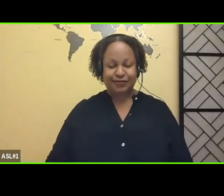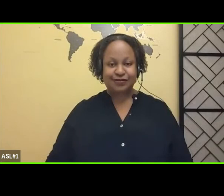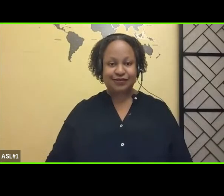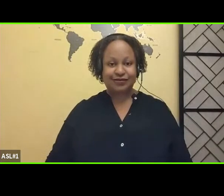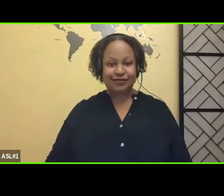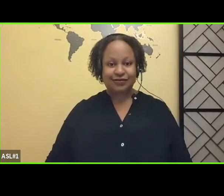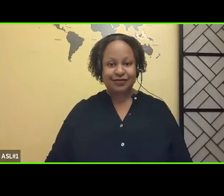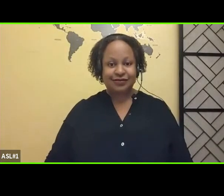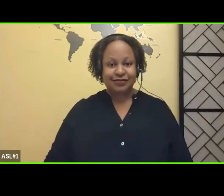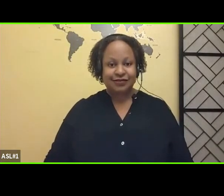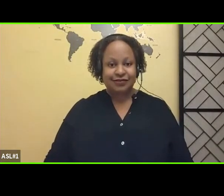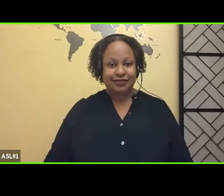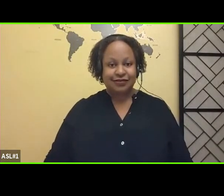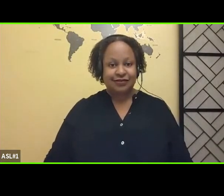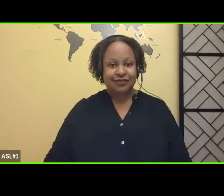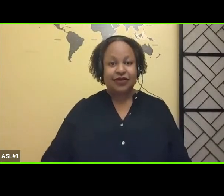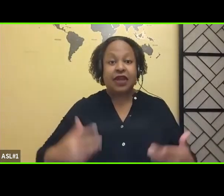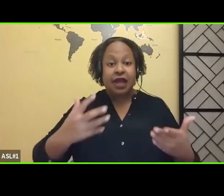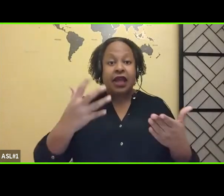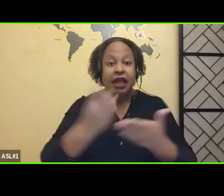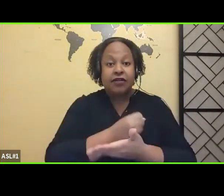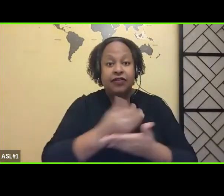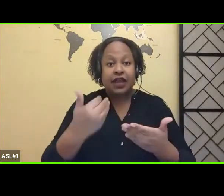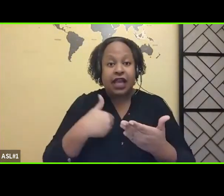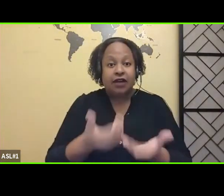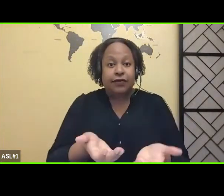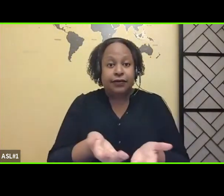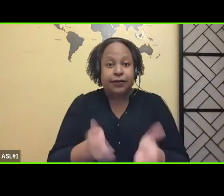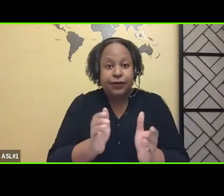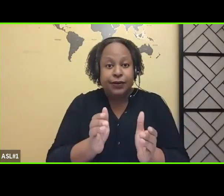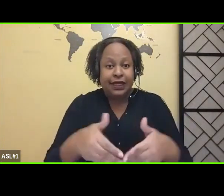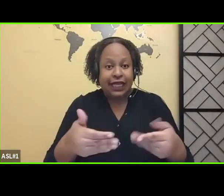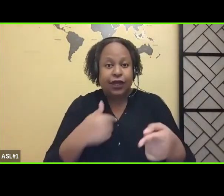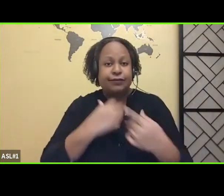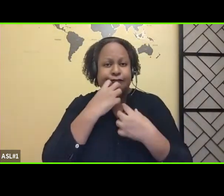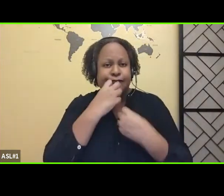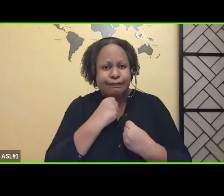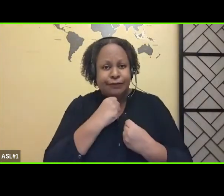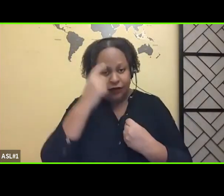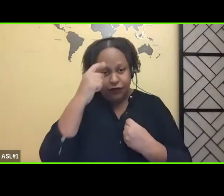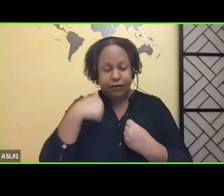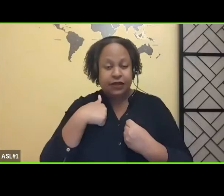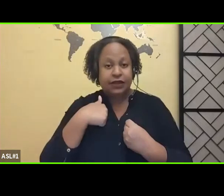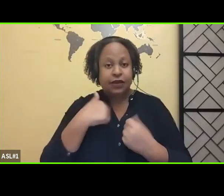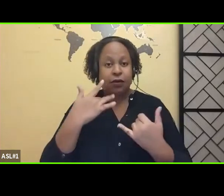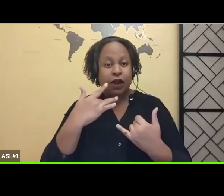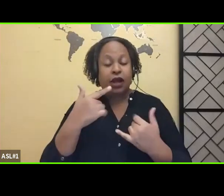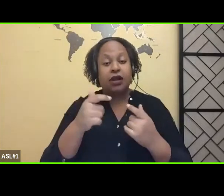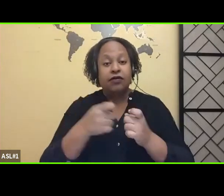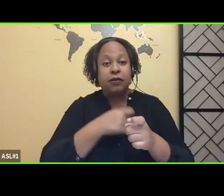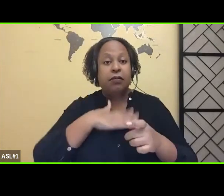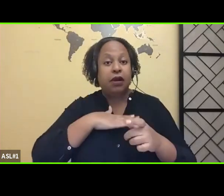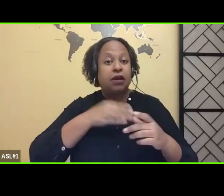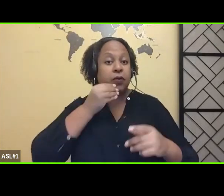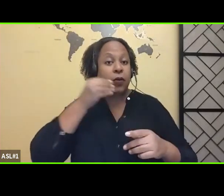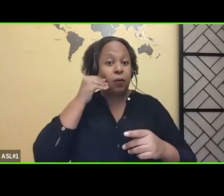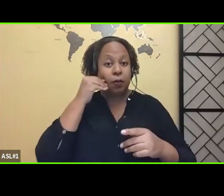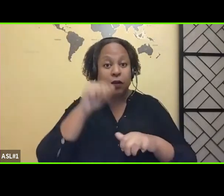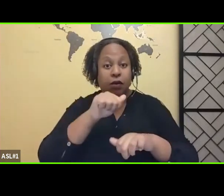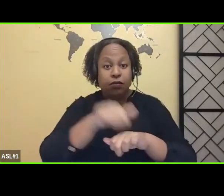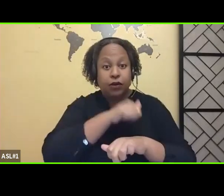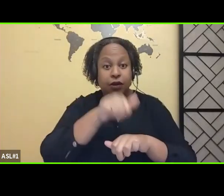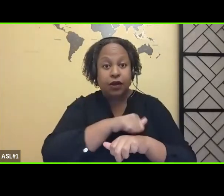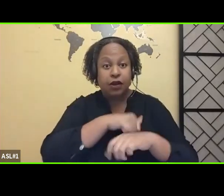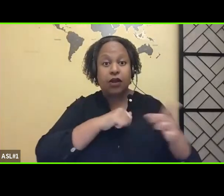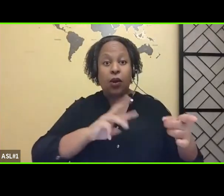in here is very special to me. I always have, because I'm from Mittewanikway, which is the